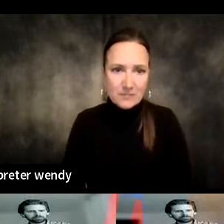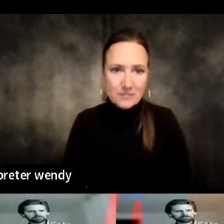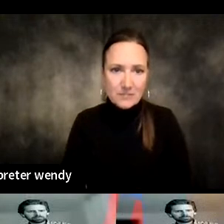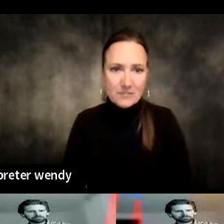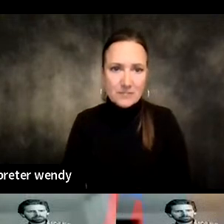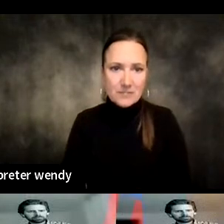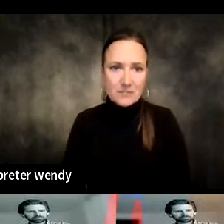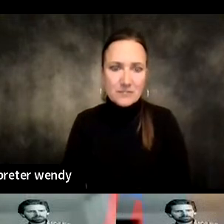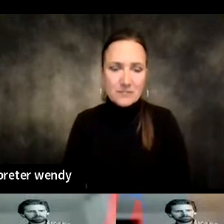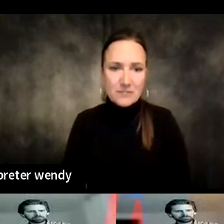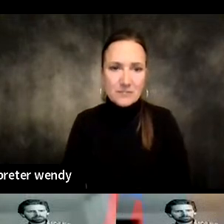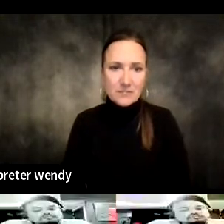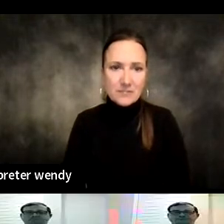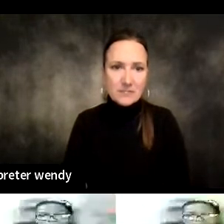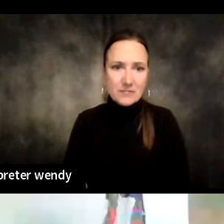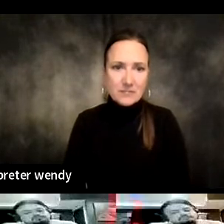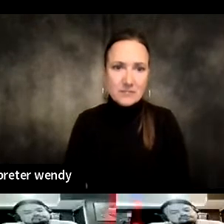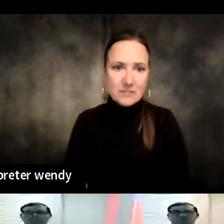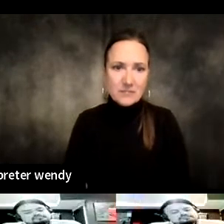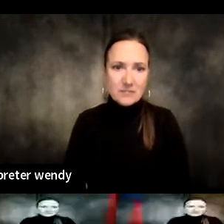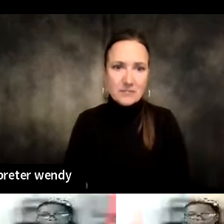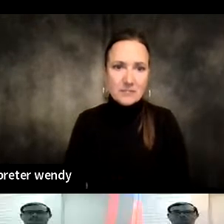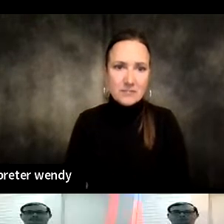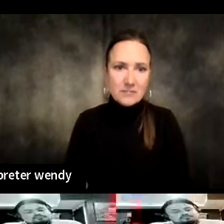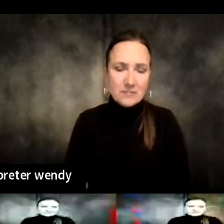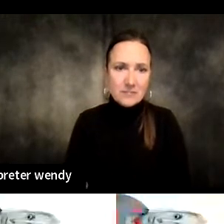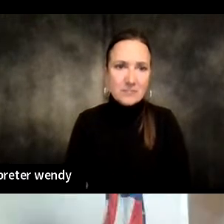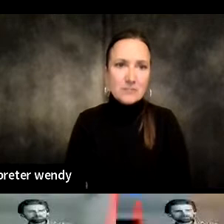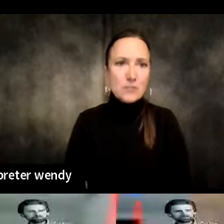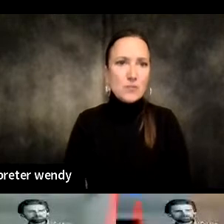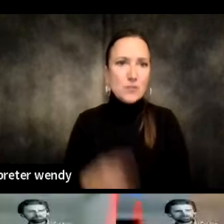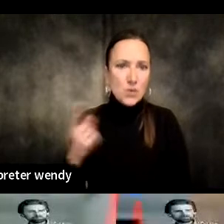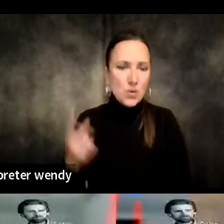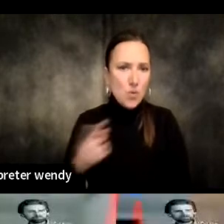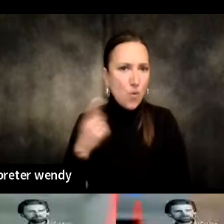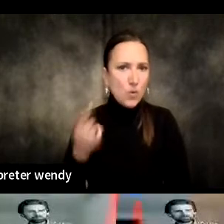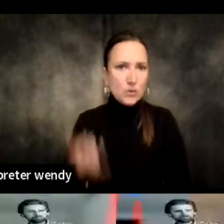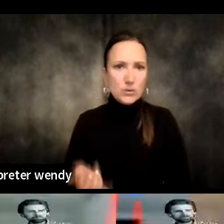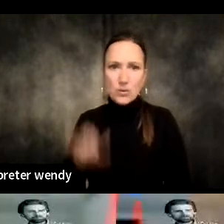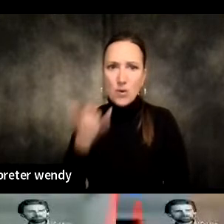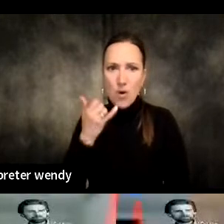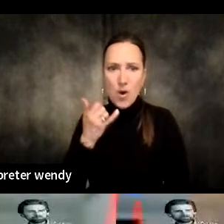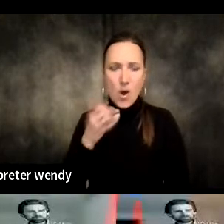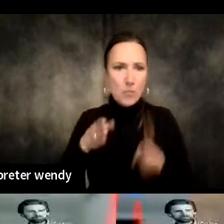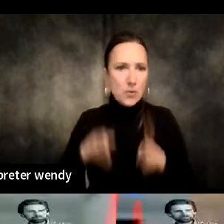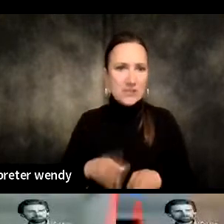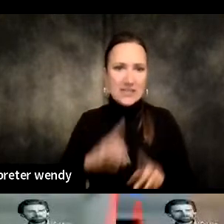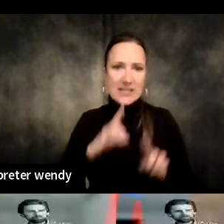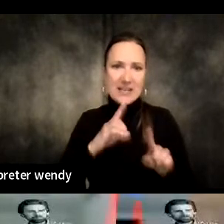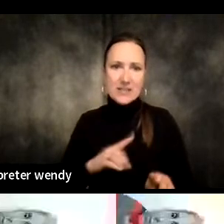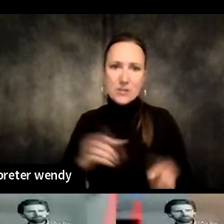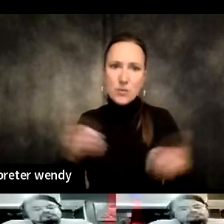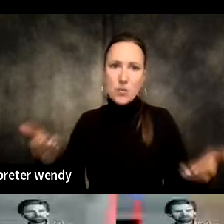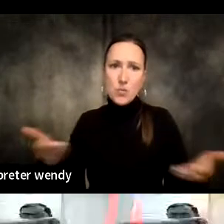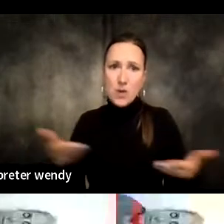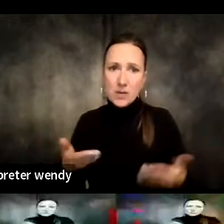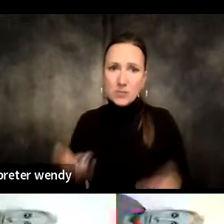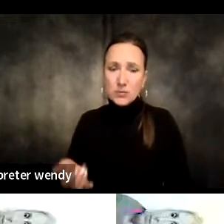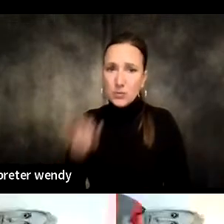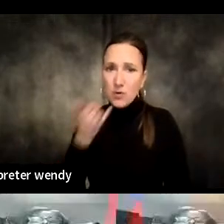I'm sorry. Yes, I said you always get a live voice when you call the Office of the People's Council. So we do welcome you to call us at any